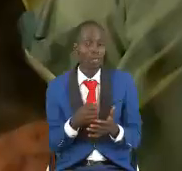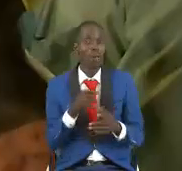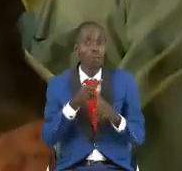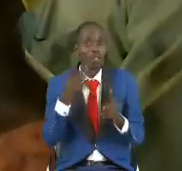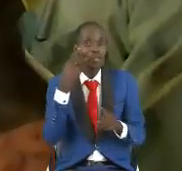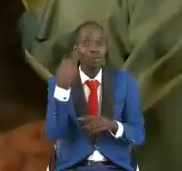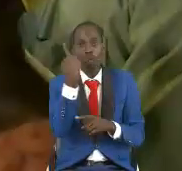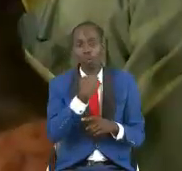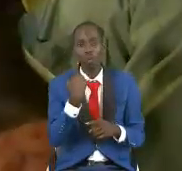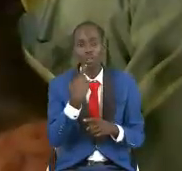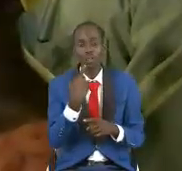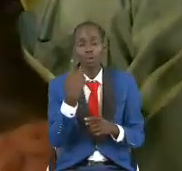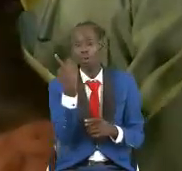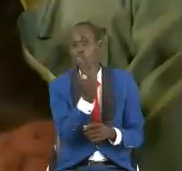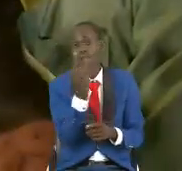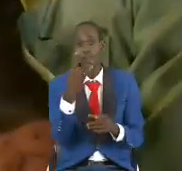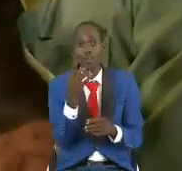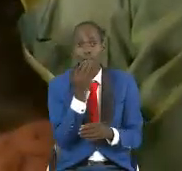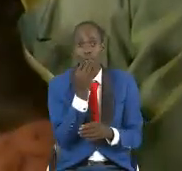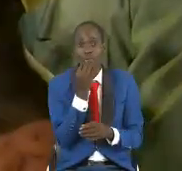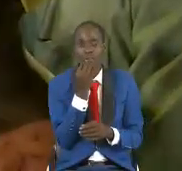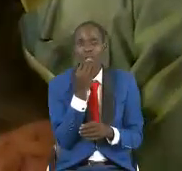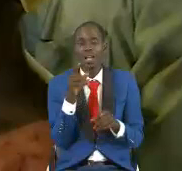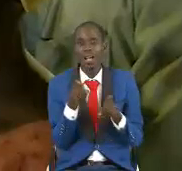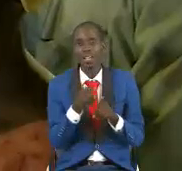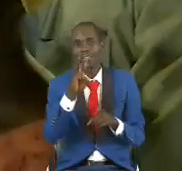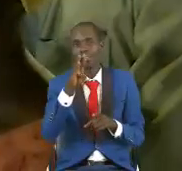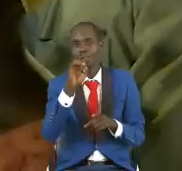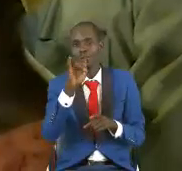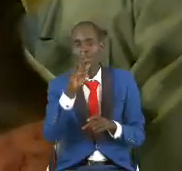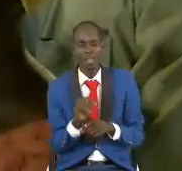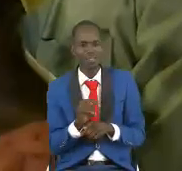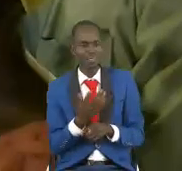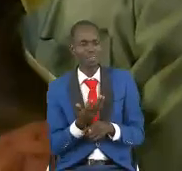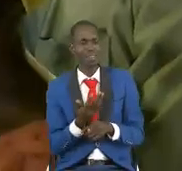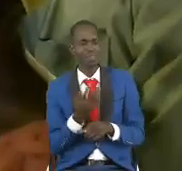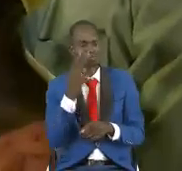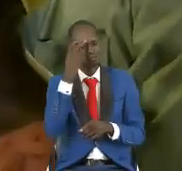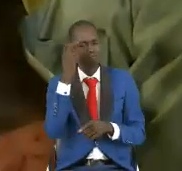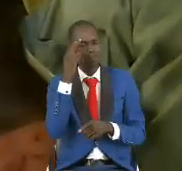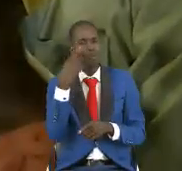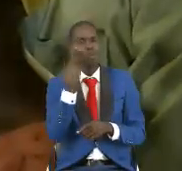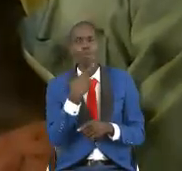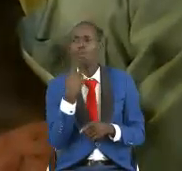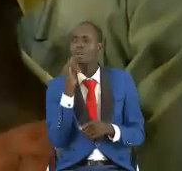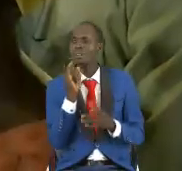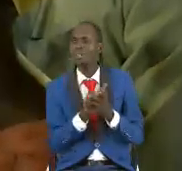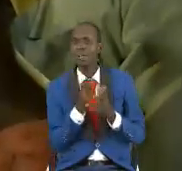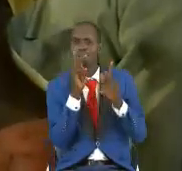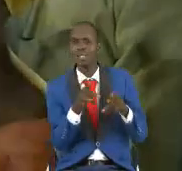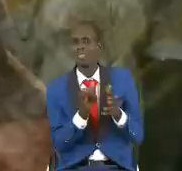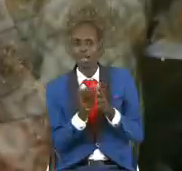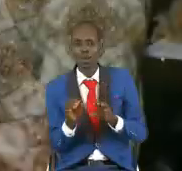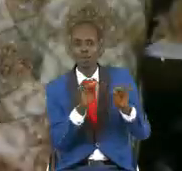bait. And is thinking that, what kind of person is this that puts all this there? And